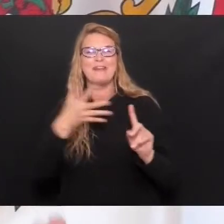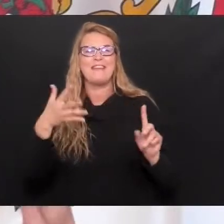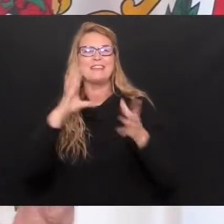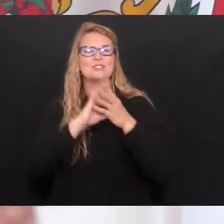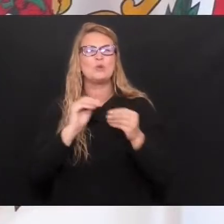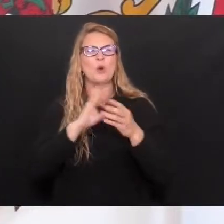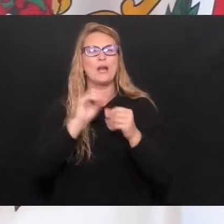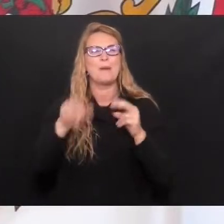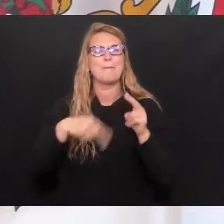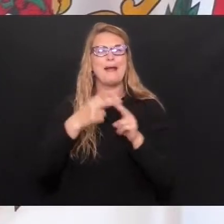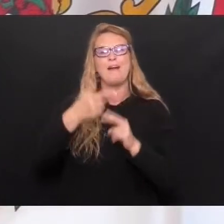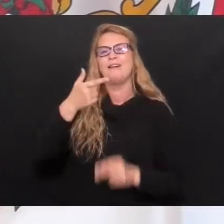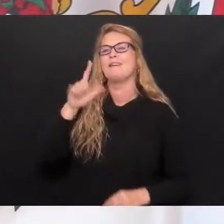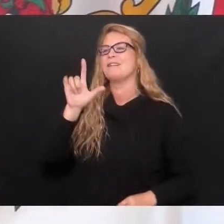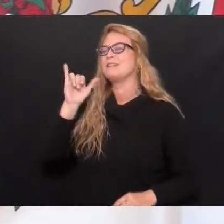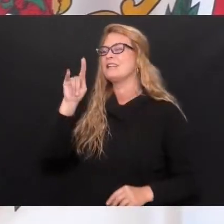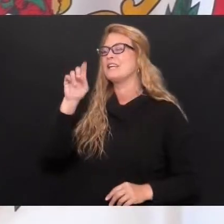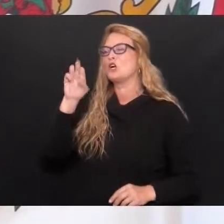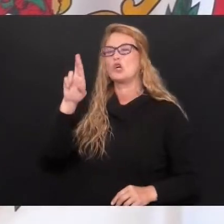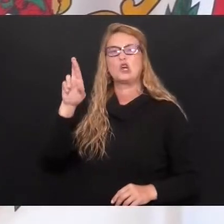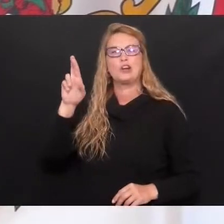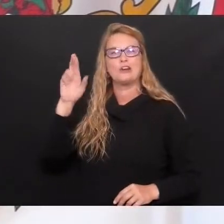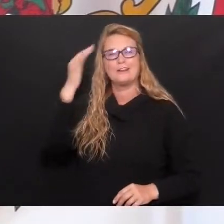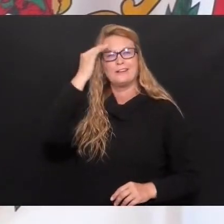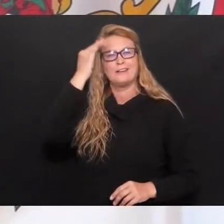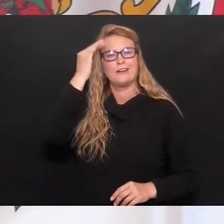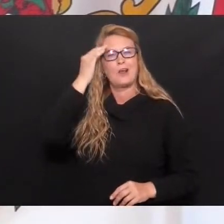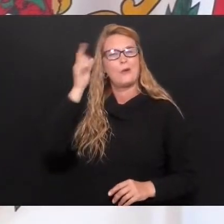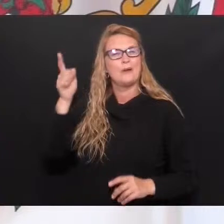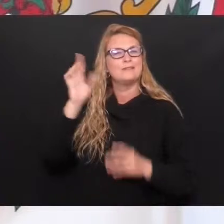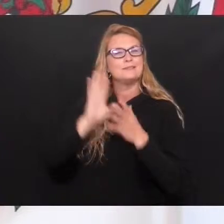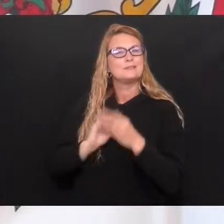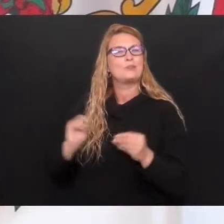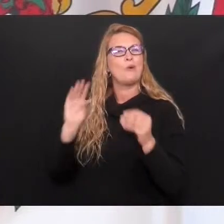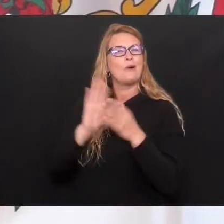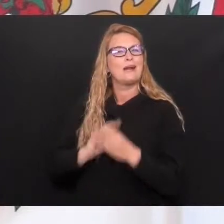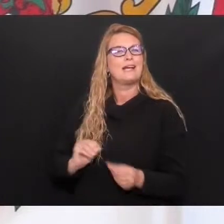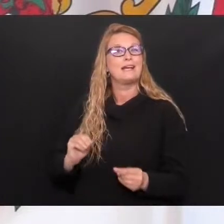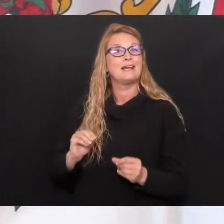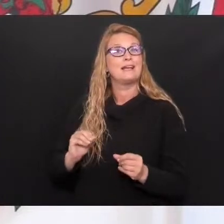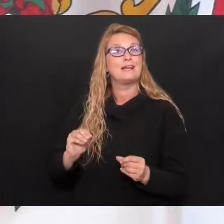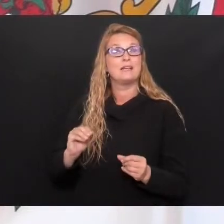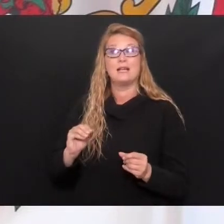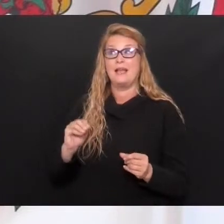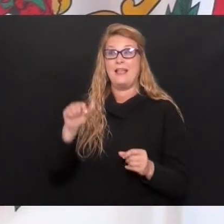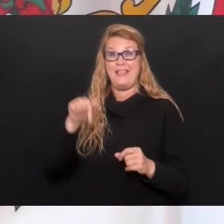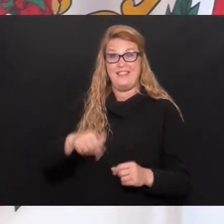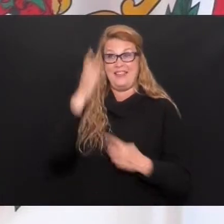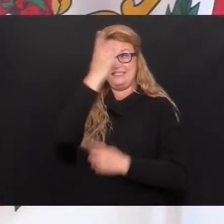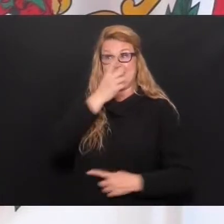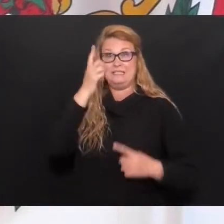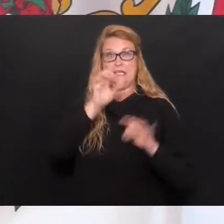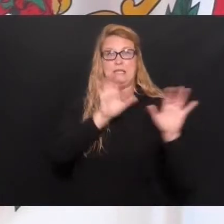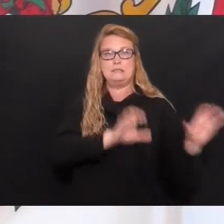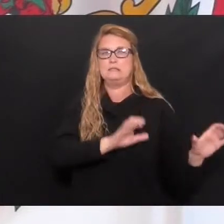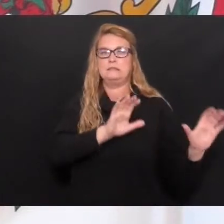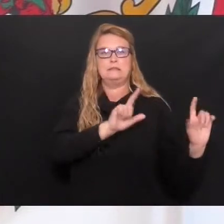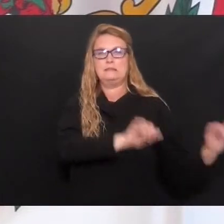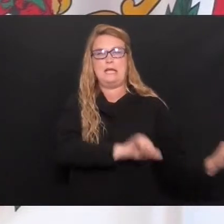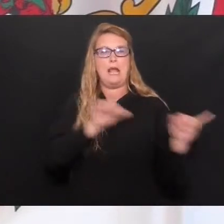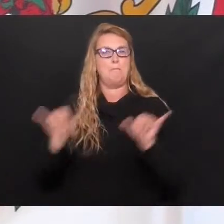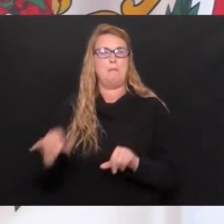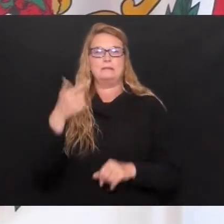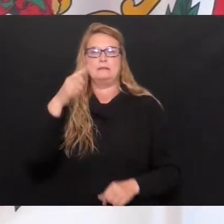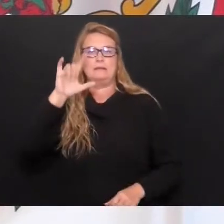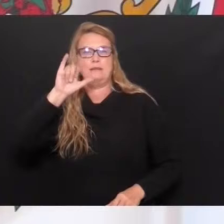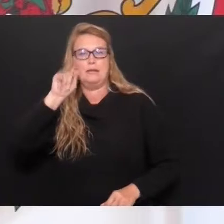that the doc, on one of the news broadcasts was talking about. This disease is like that. It's everywhere.